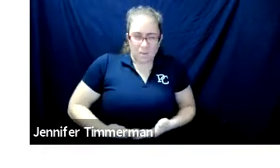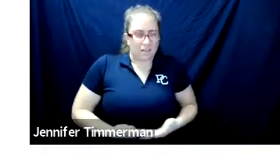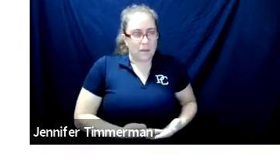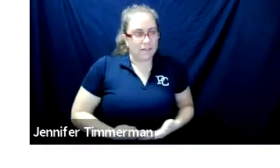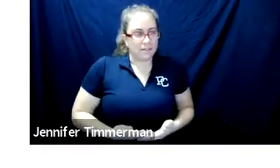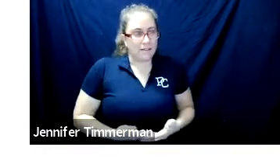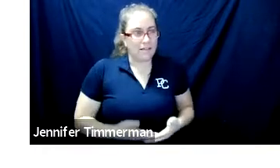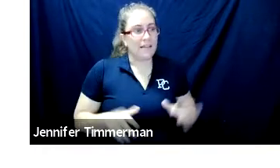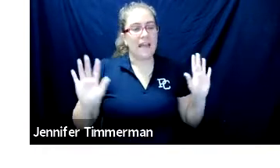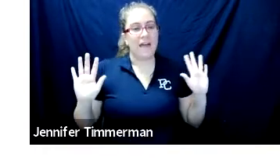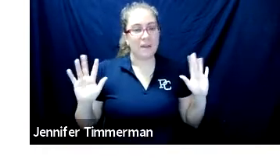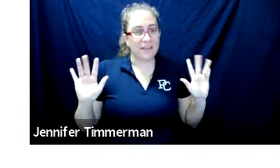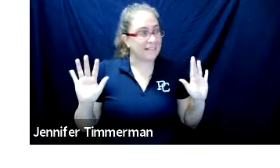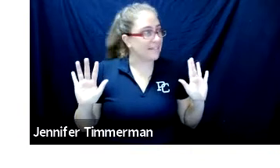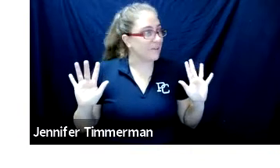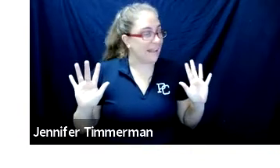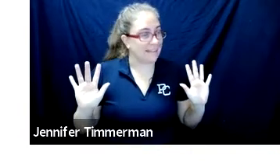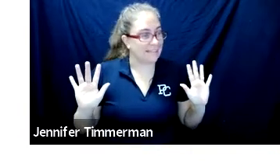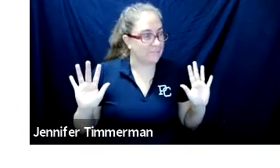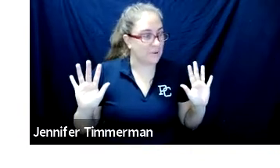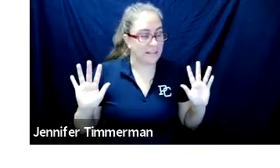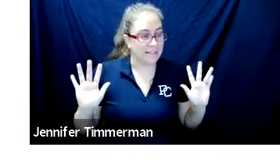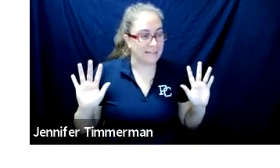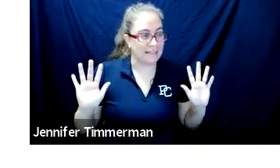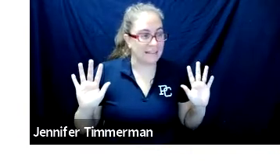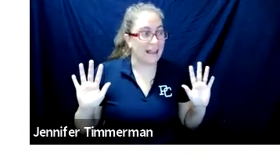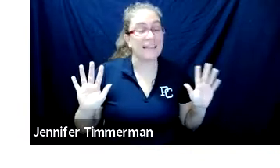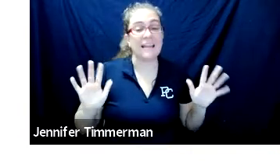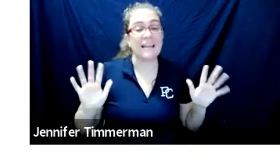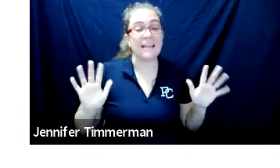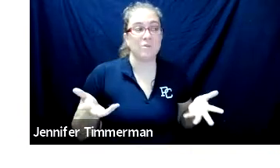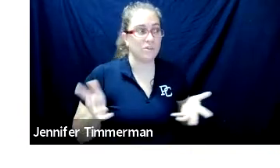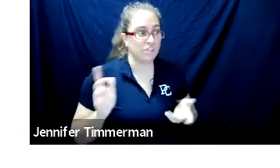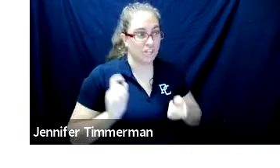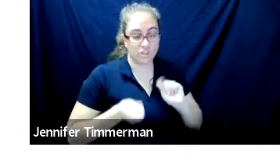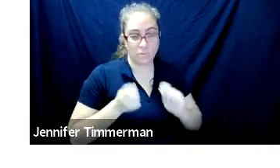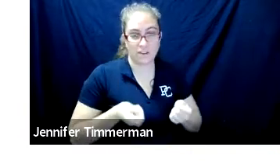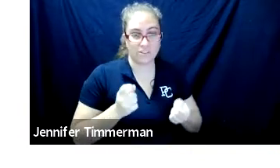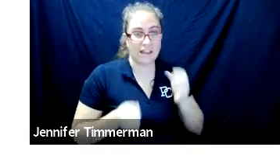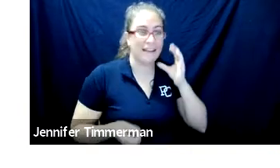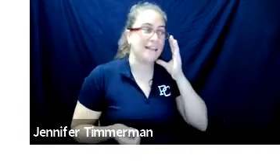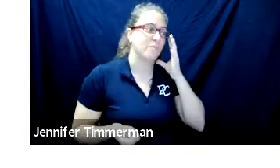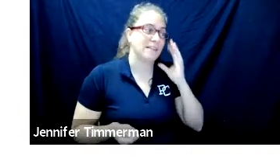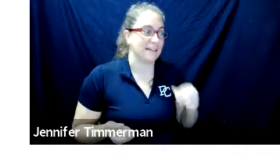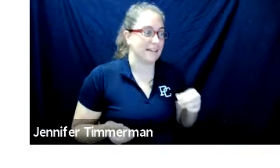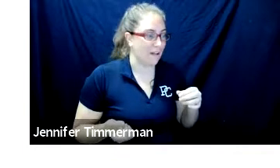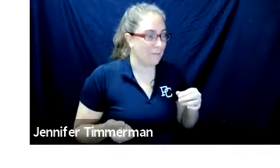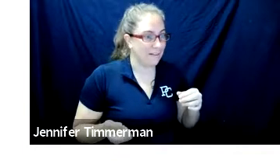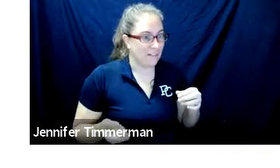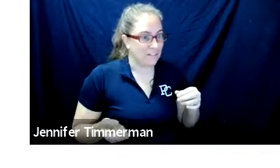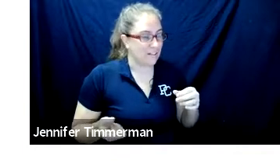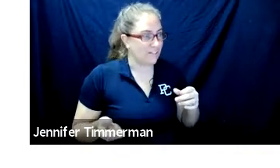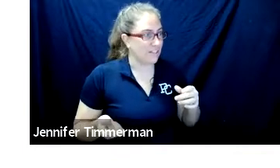about your belly button. And that way I can see your hands pretty easily and I can help you change the way you're signing if we need any